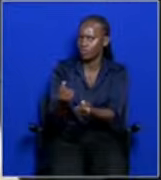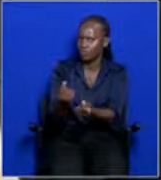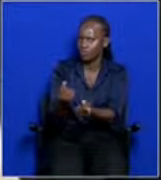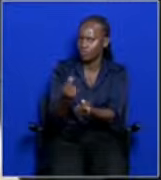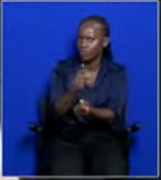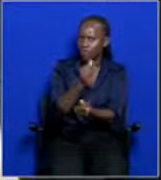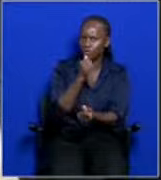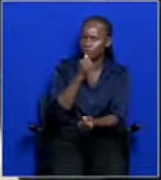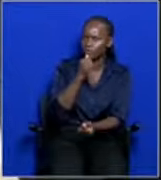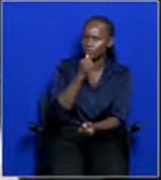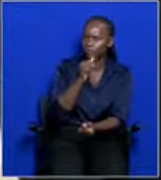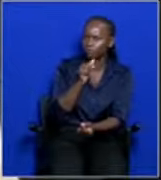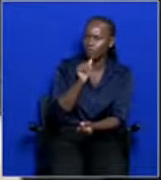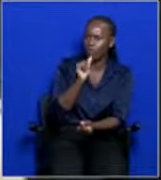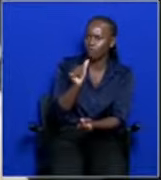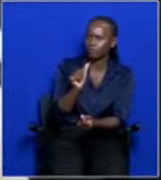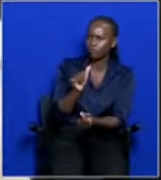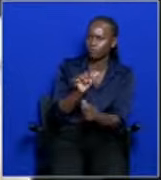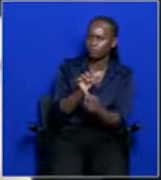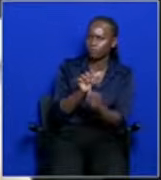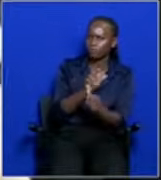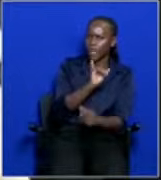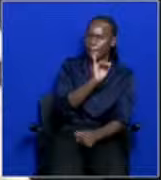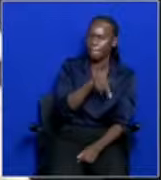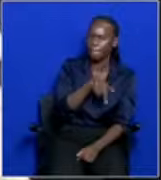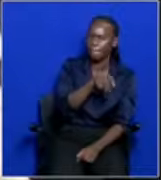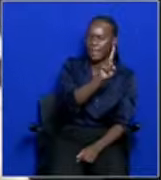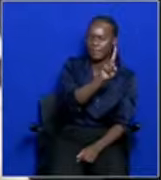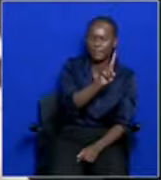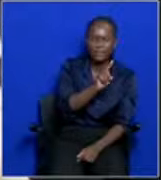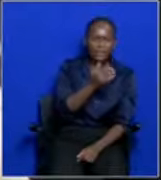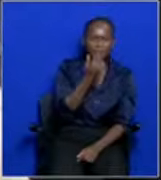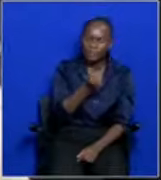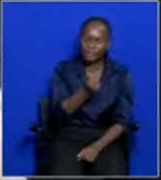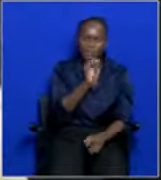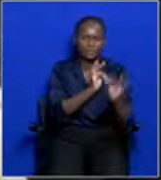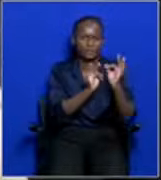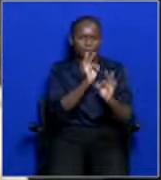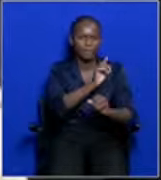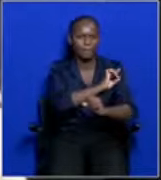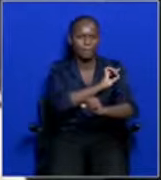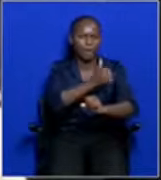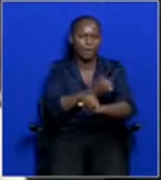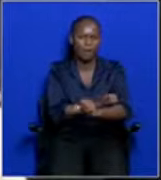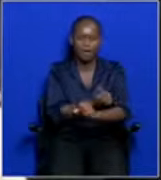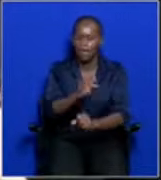What is in fact the powers of the MPS when it comes to matters which are not strictly